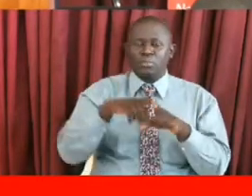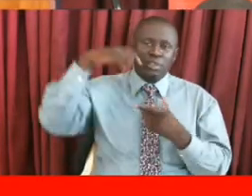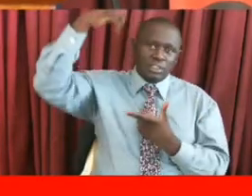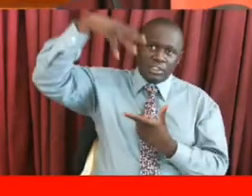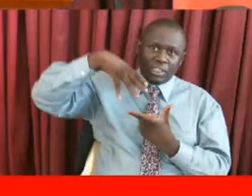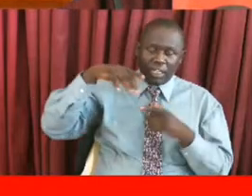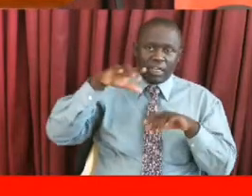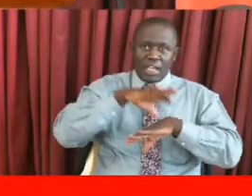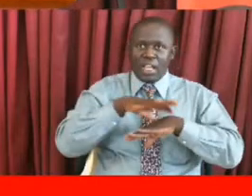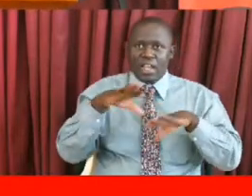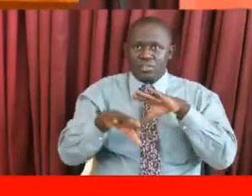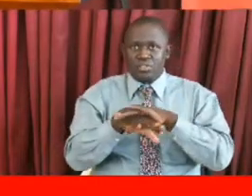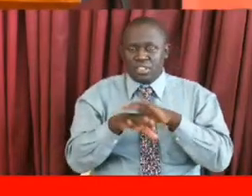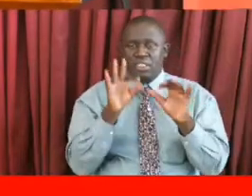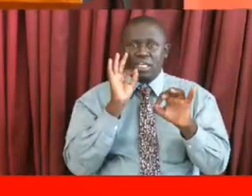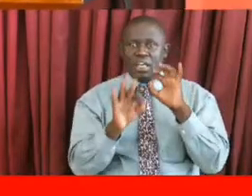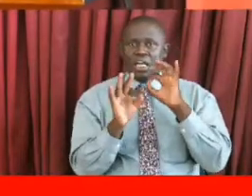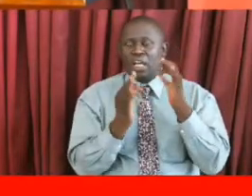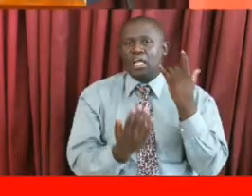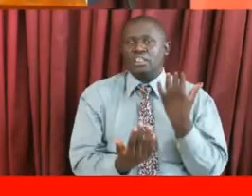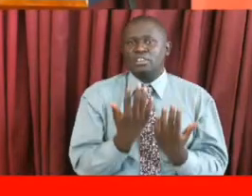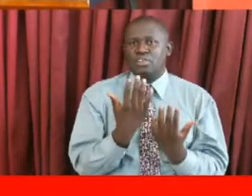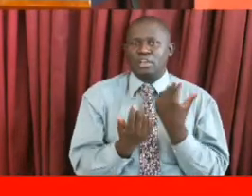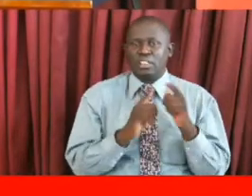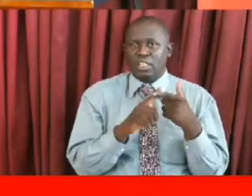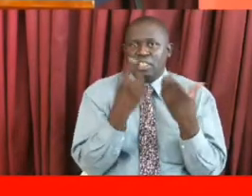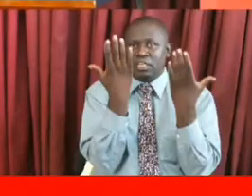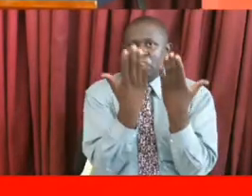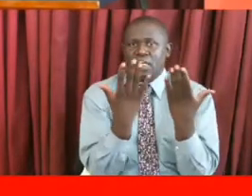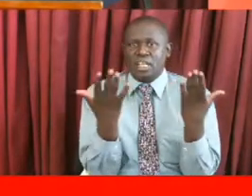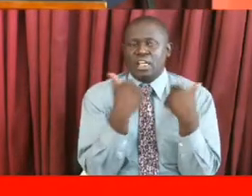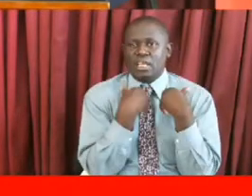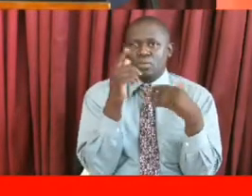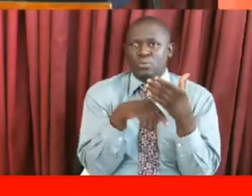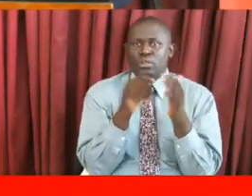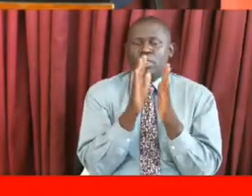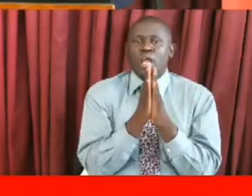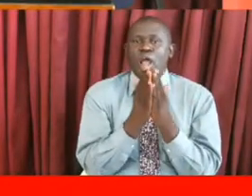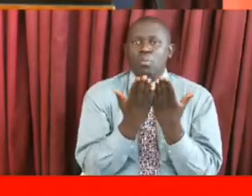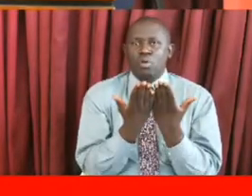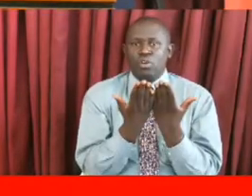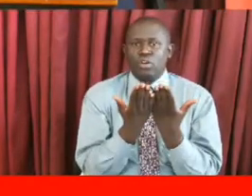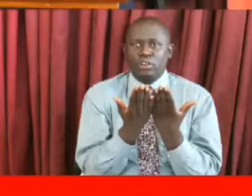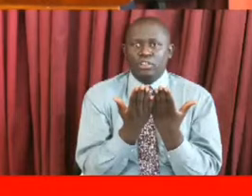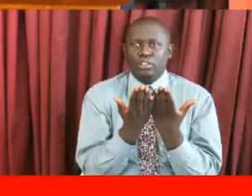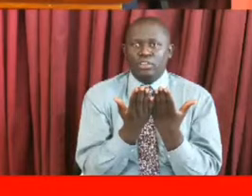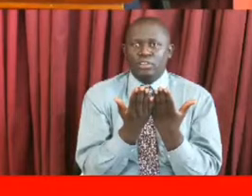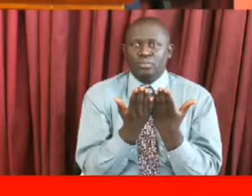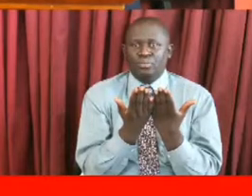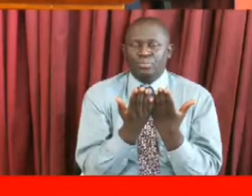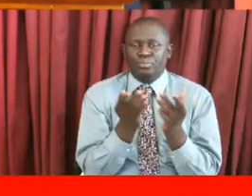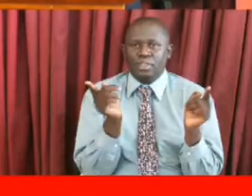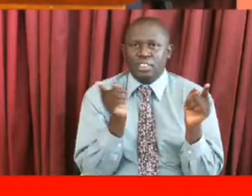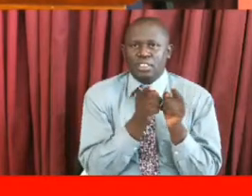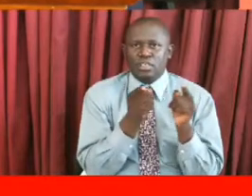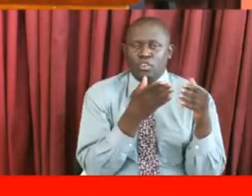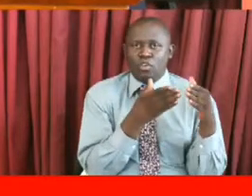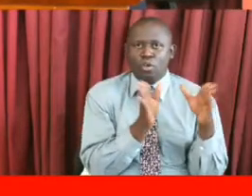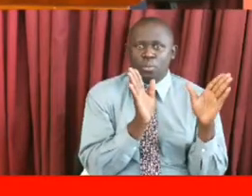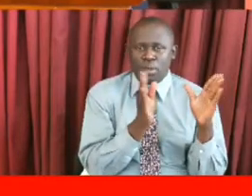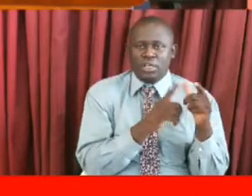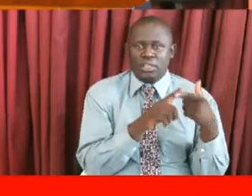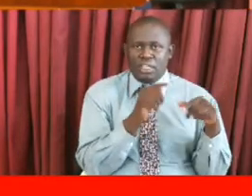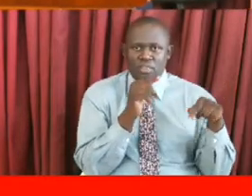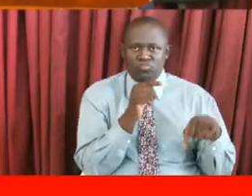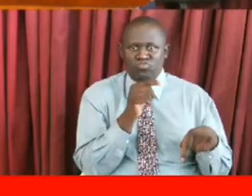fire and he had in his hand a little book open and he set his right foot upon the sea and his left